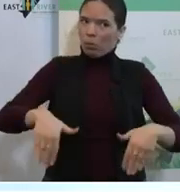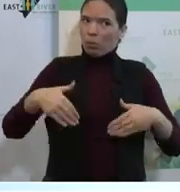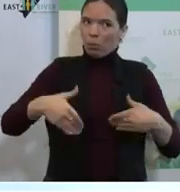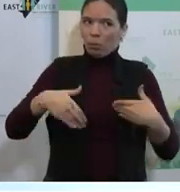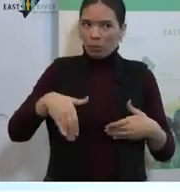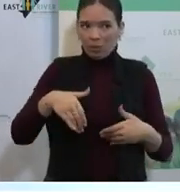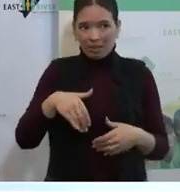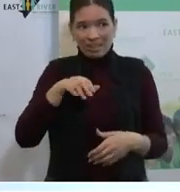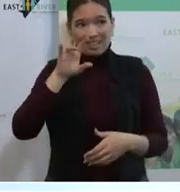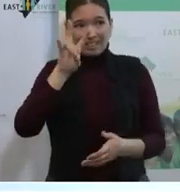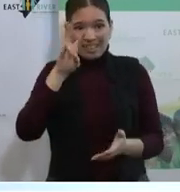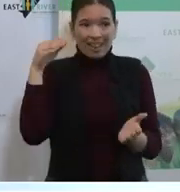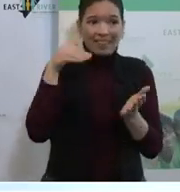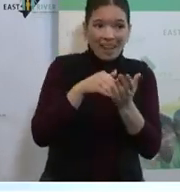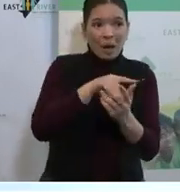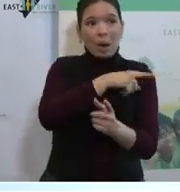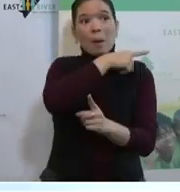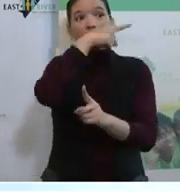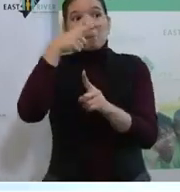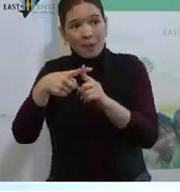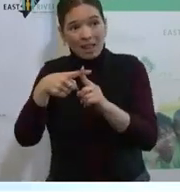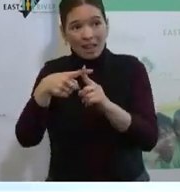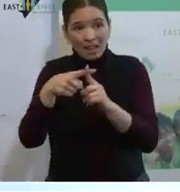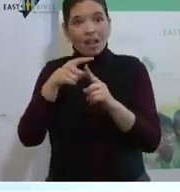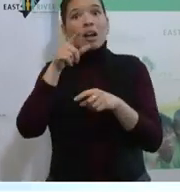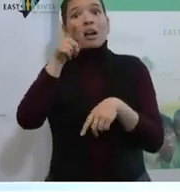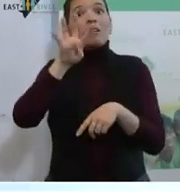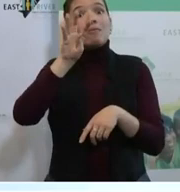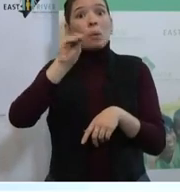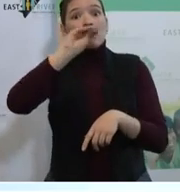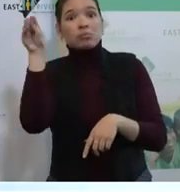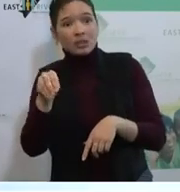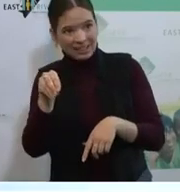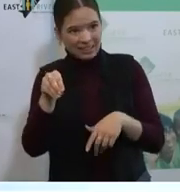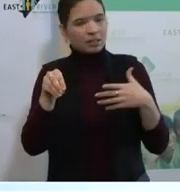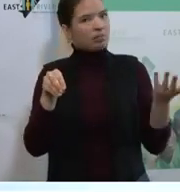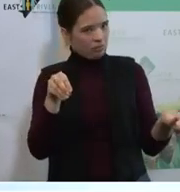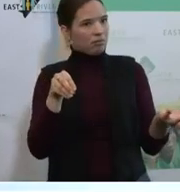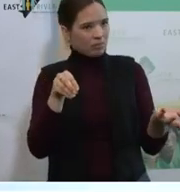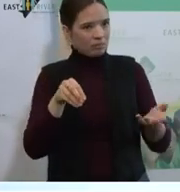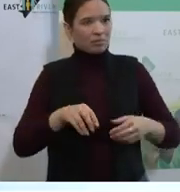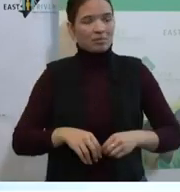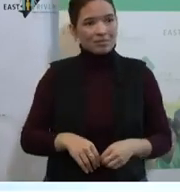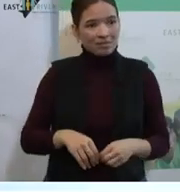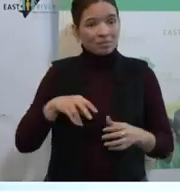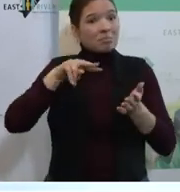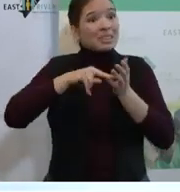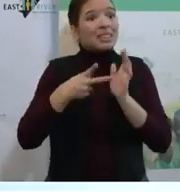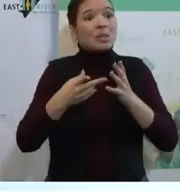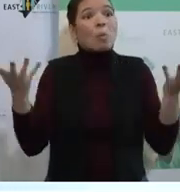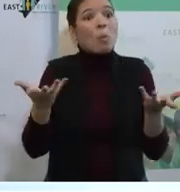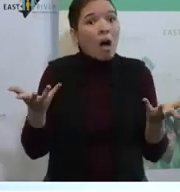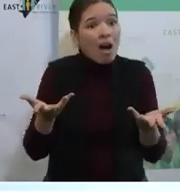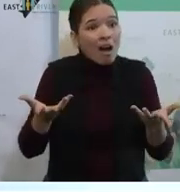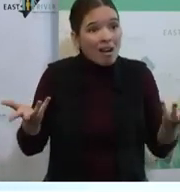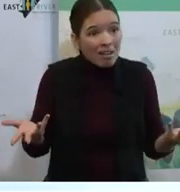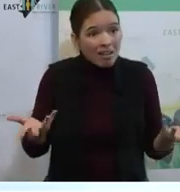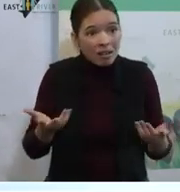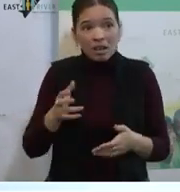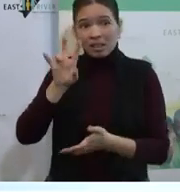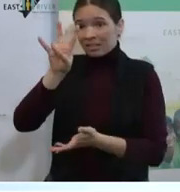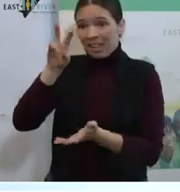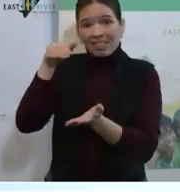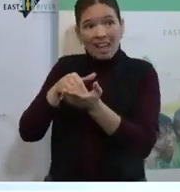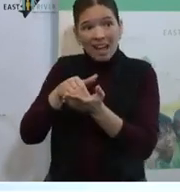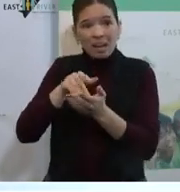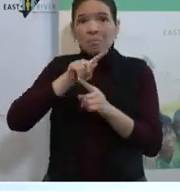So families who qualify for both credits have gotten up to $9,000 back. Okay, so hear me well. There are